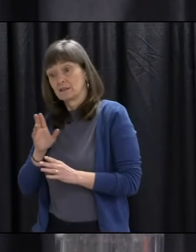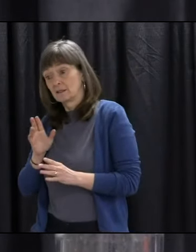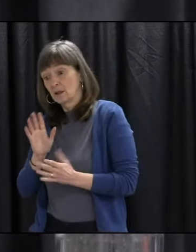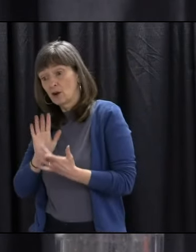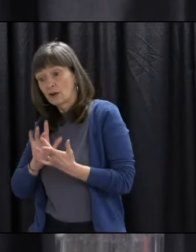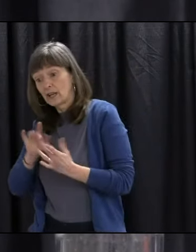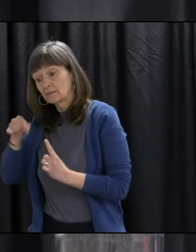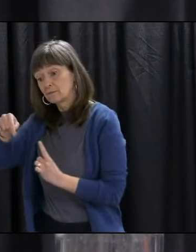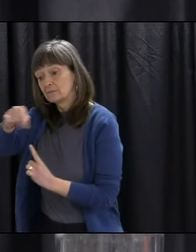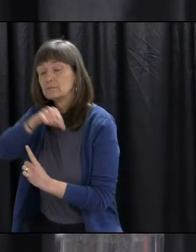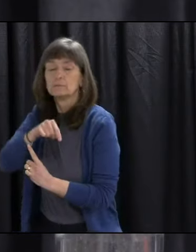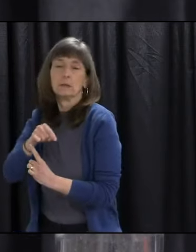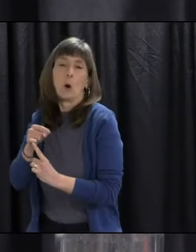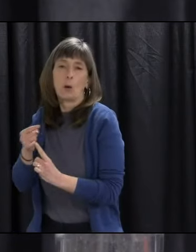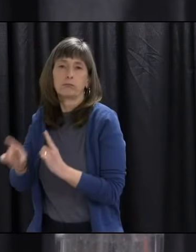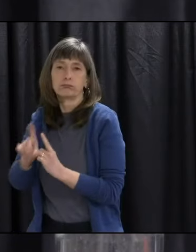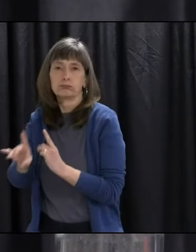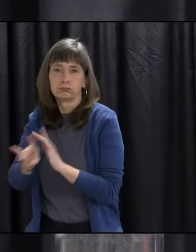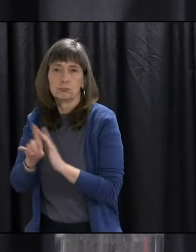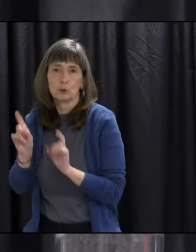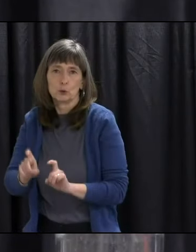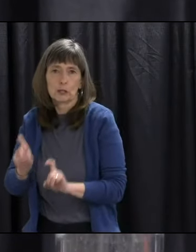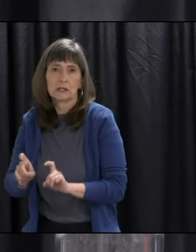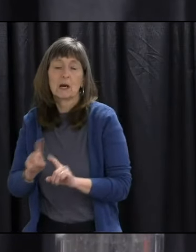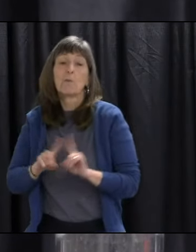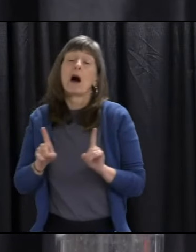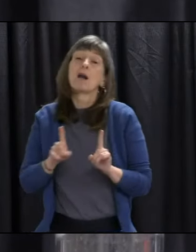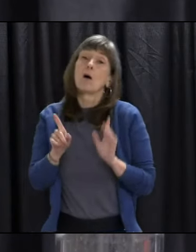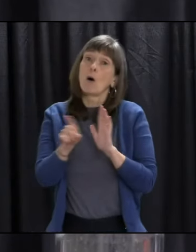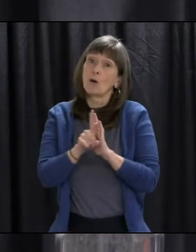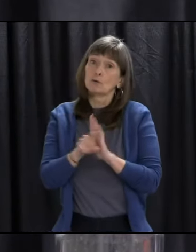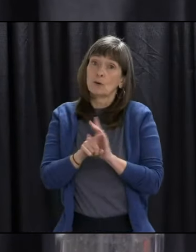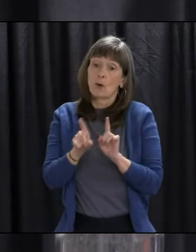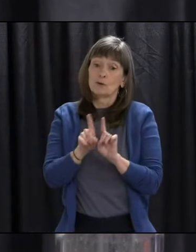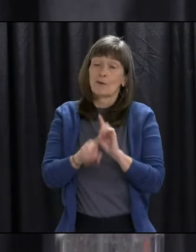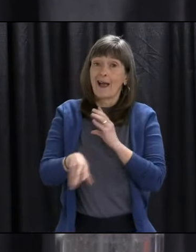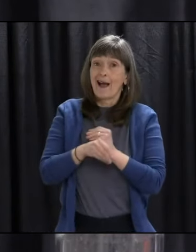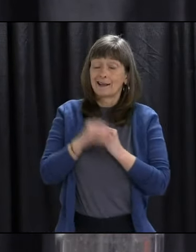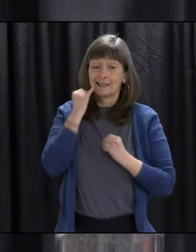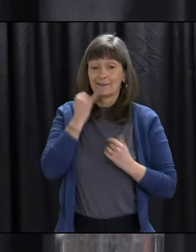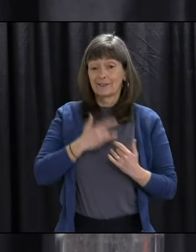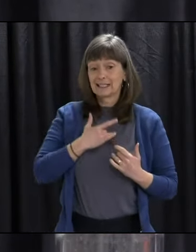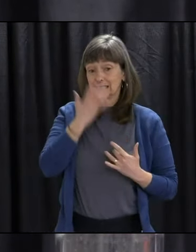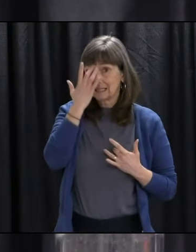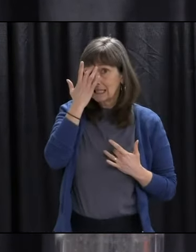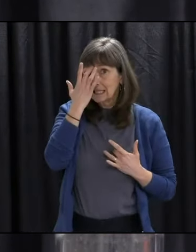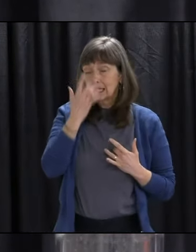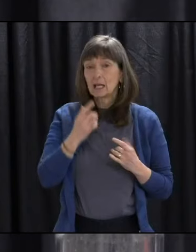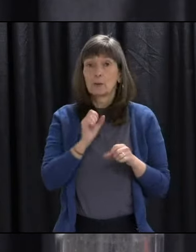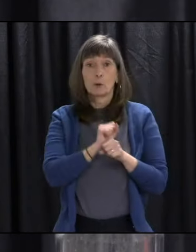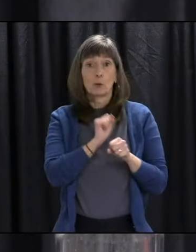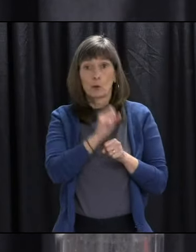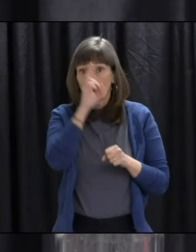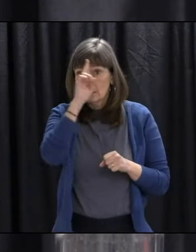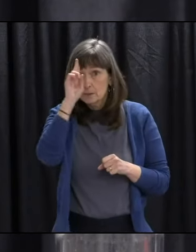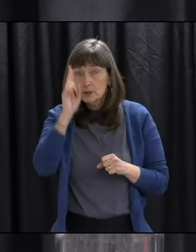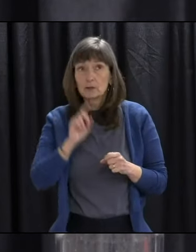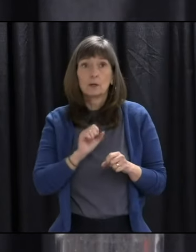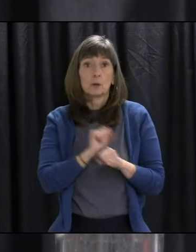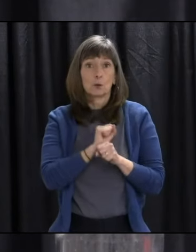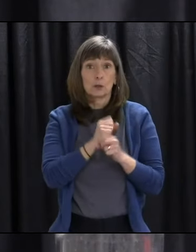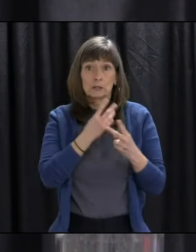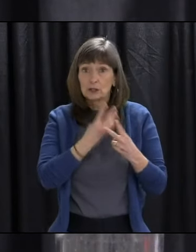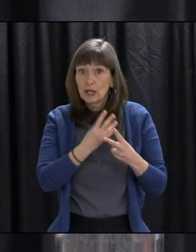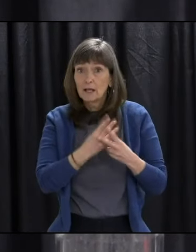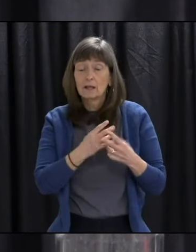contact tracing. So, for example, anybody with symptoms who worked in a hospital or paramedic or correctional facilities,